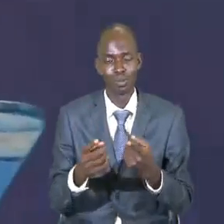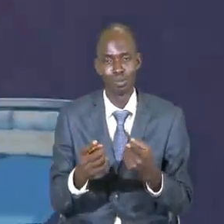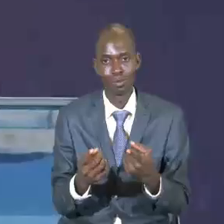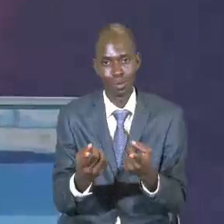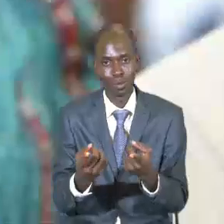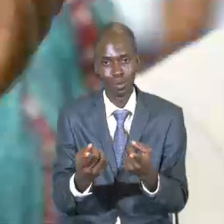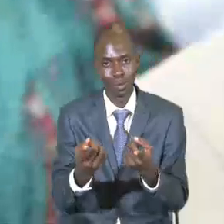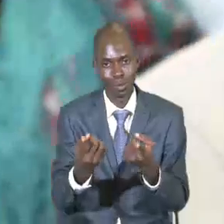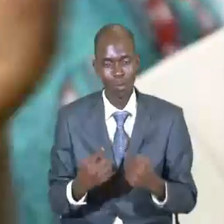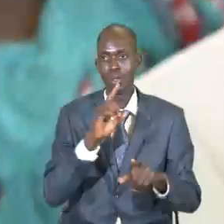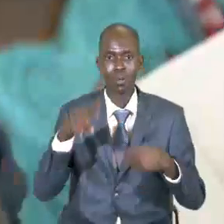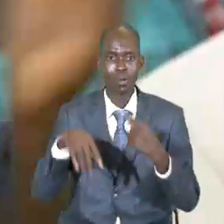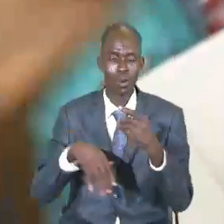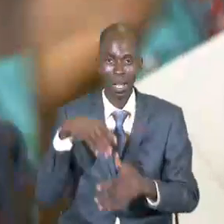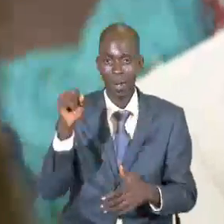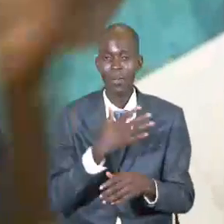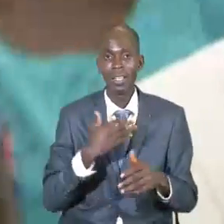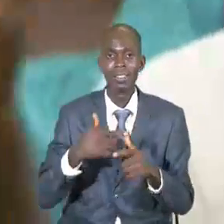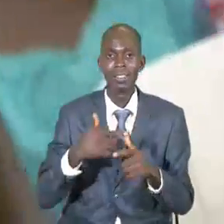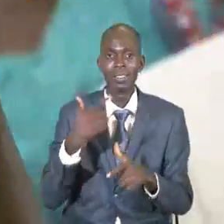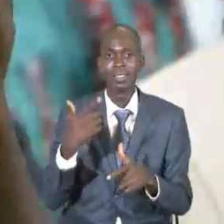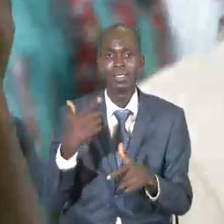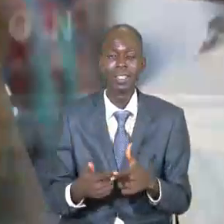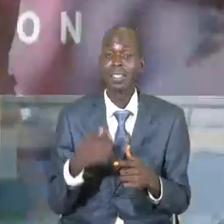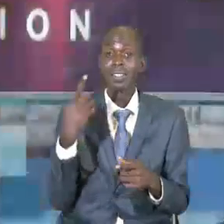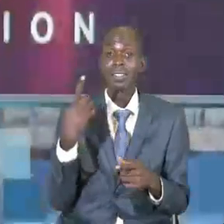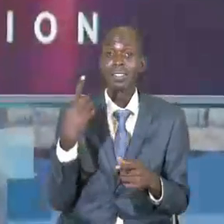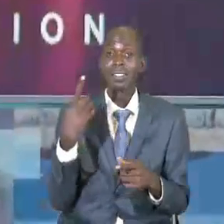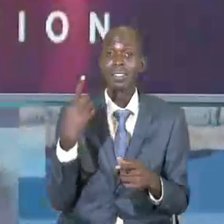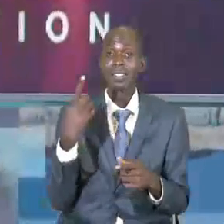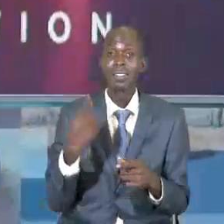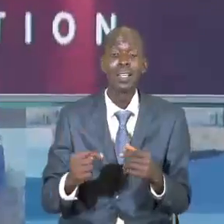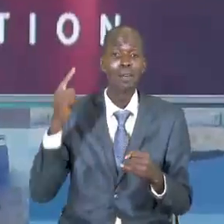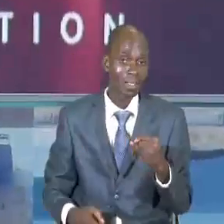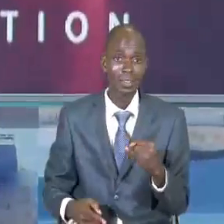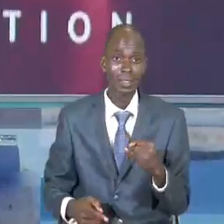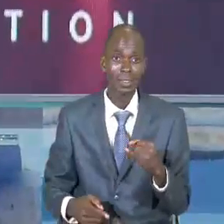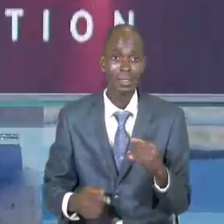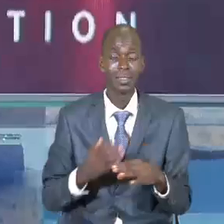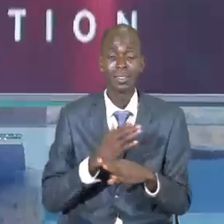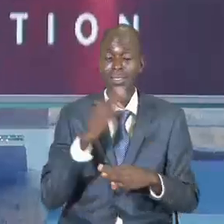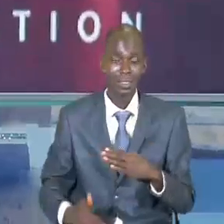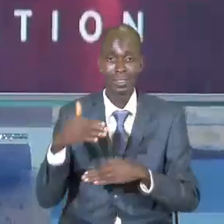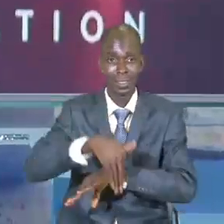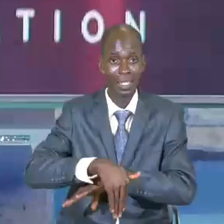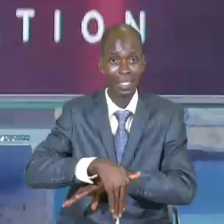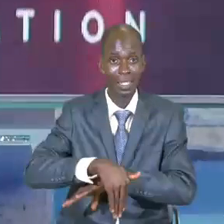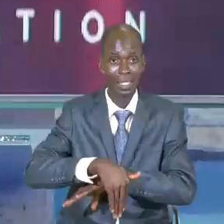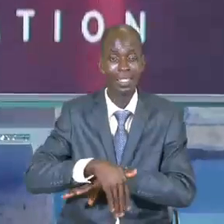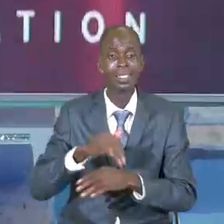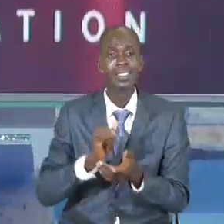then the final day, final night, that will be for T.